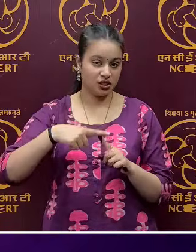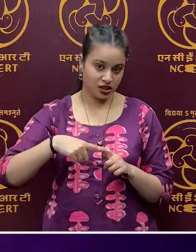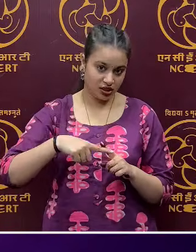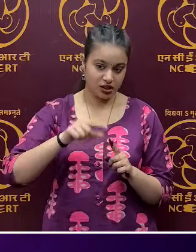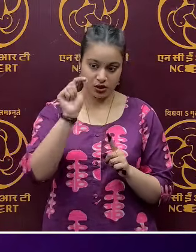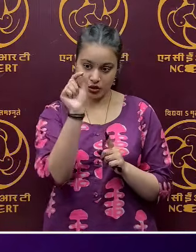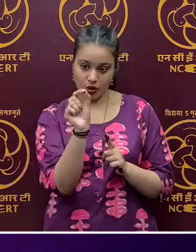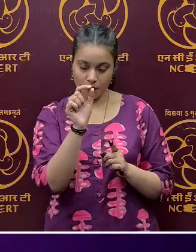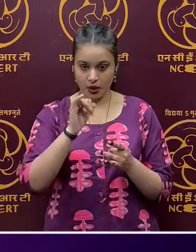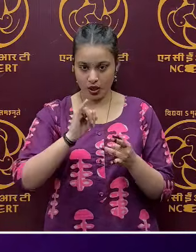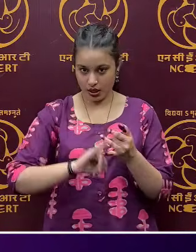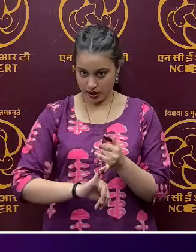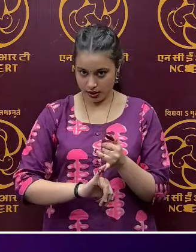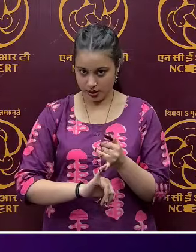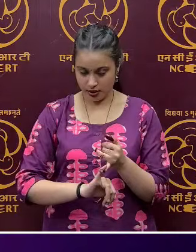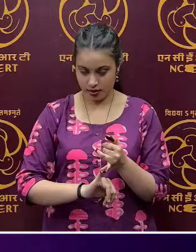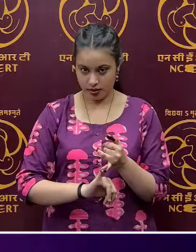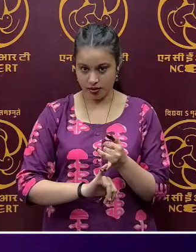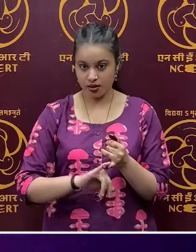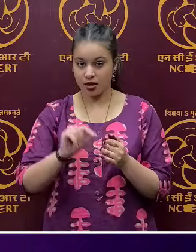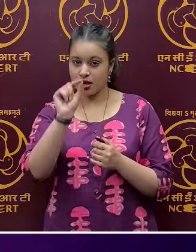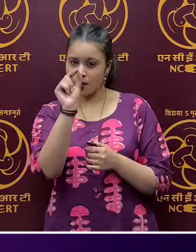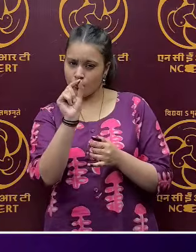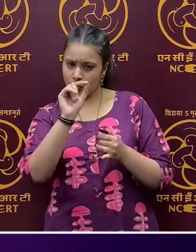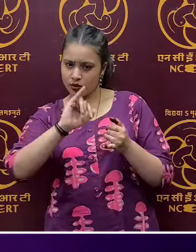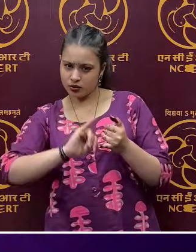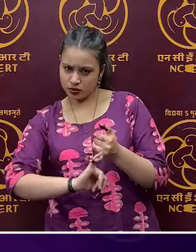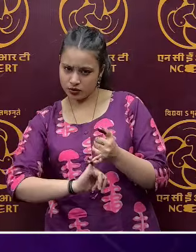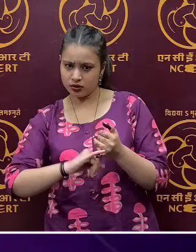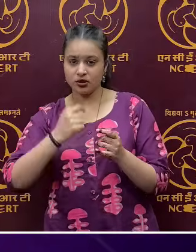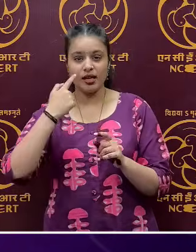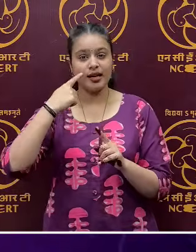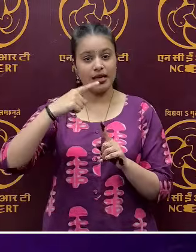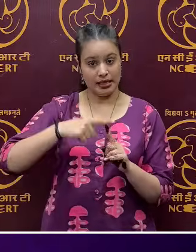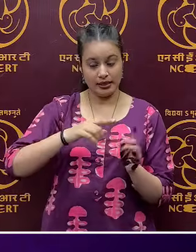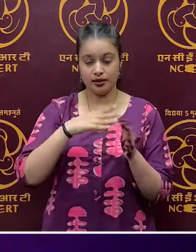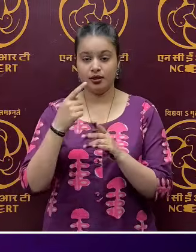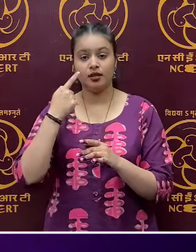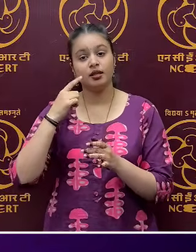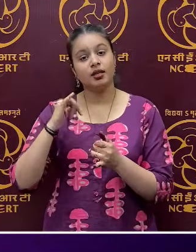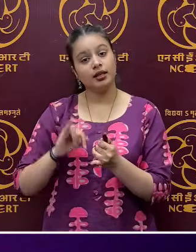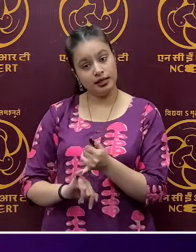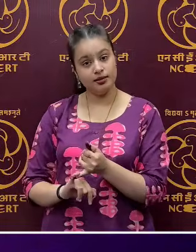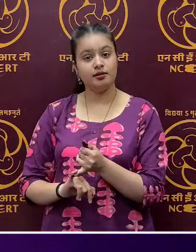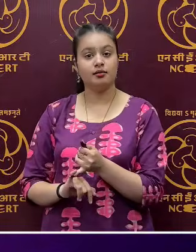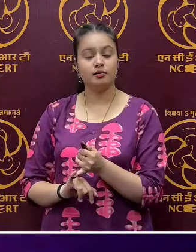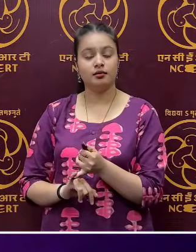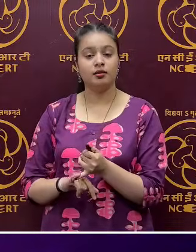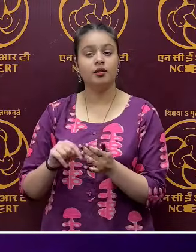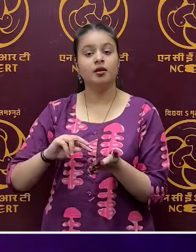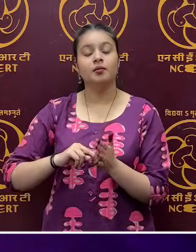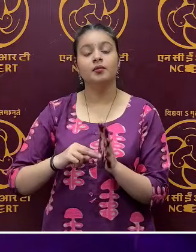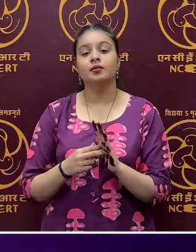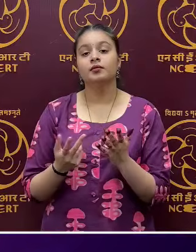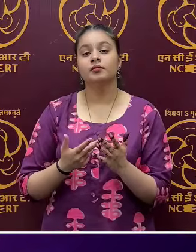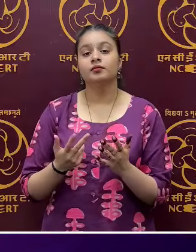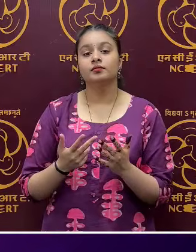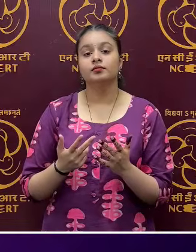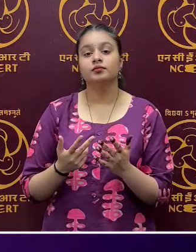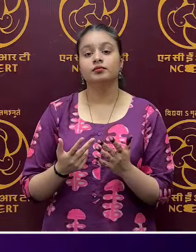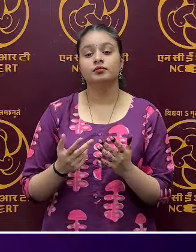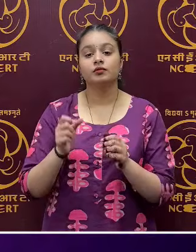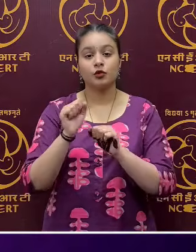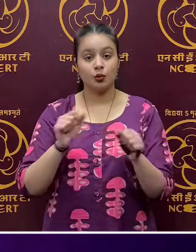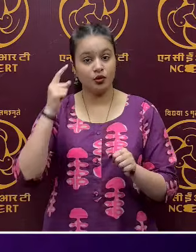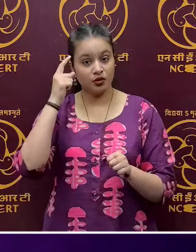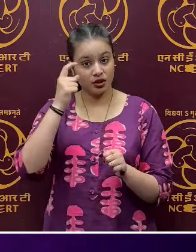So What the and the apostrophe meaning, is it is. And the meaning actually is the opposite of what you